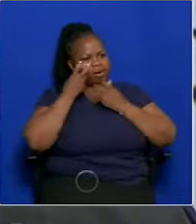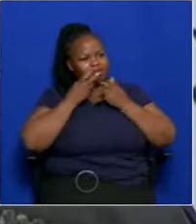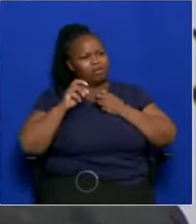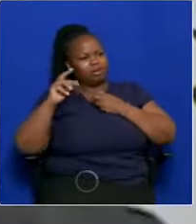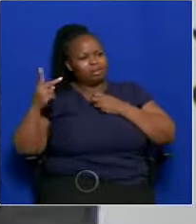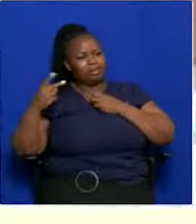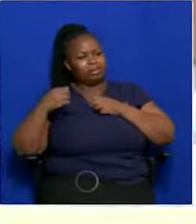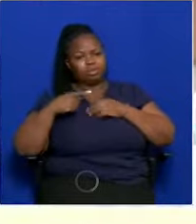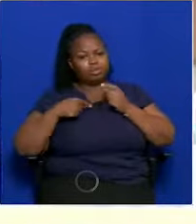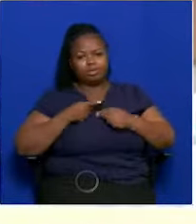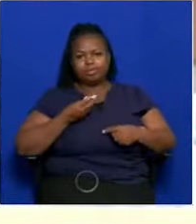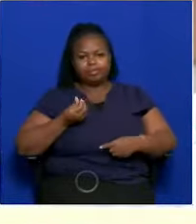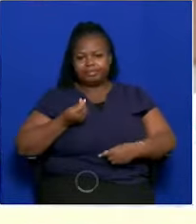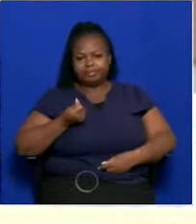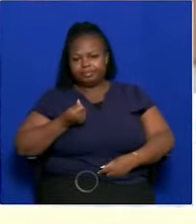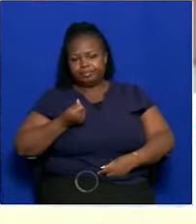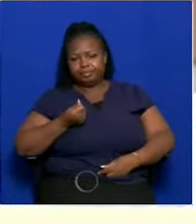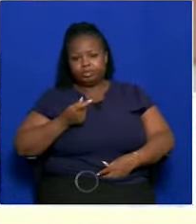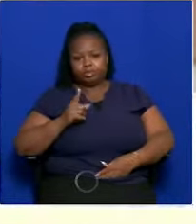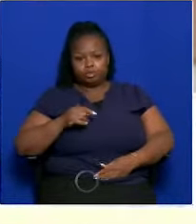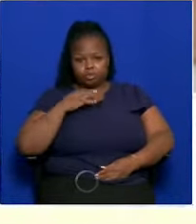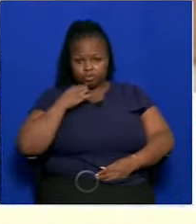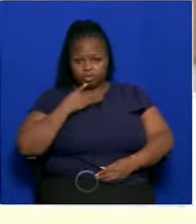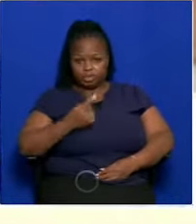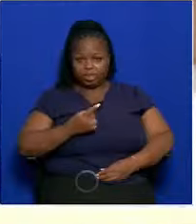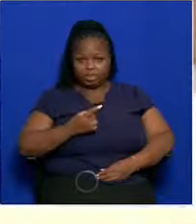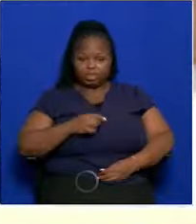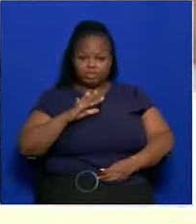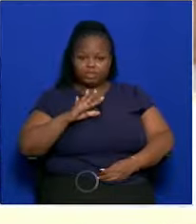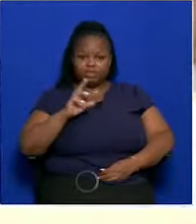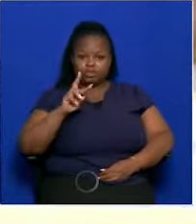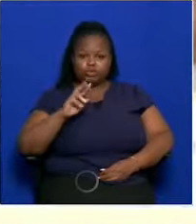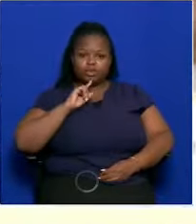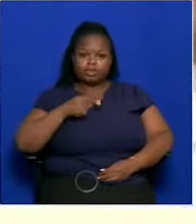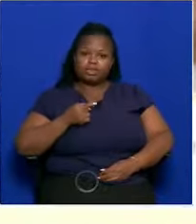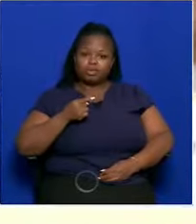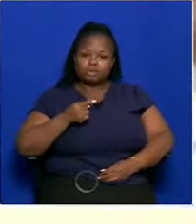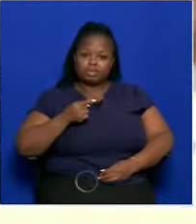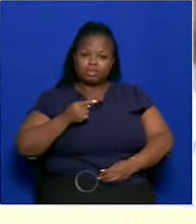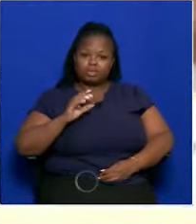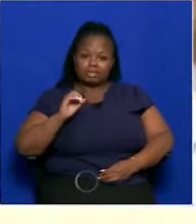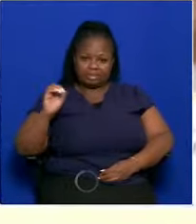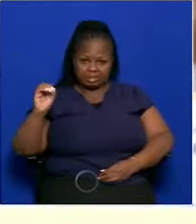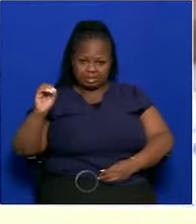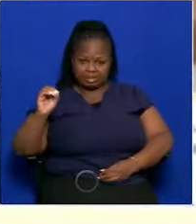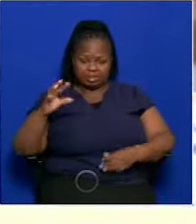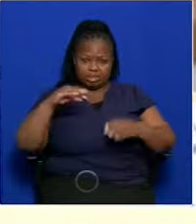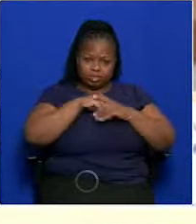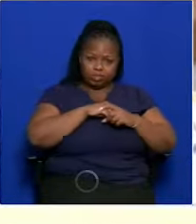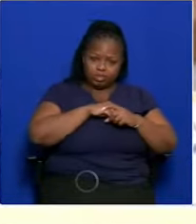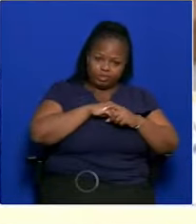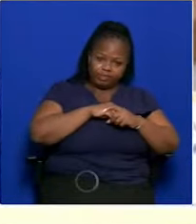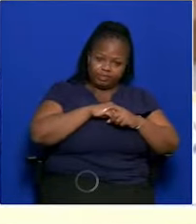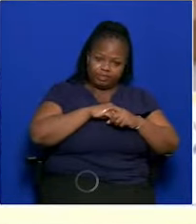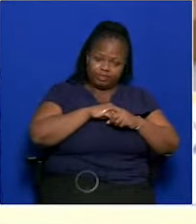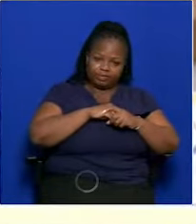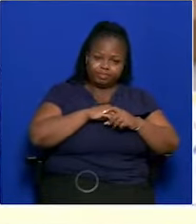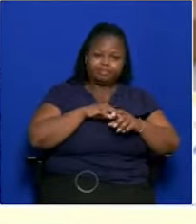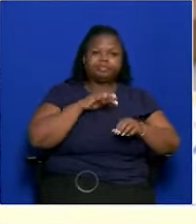I So are you saying that the 52,000 rand was all inclusive, that is including even the